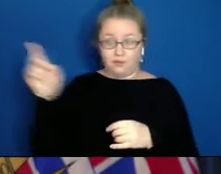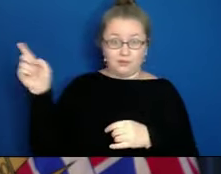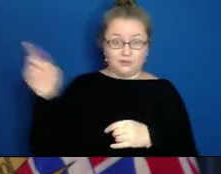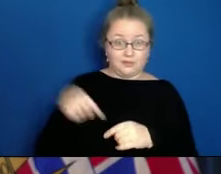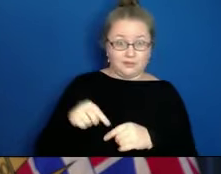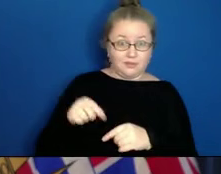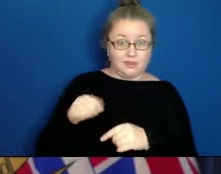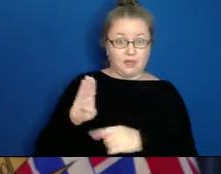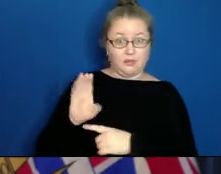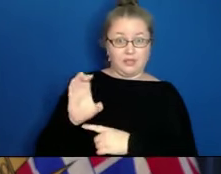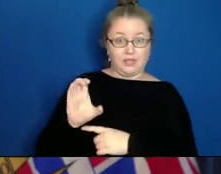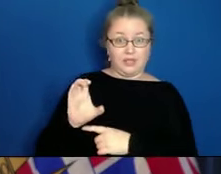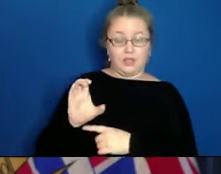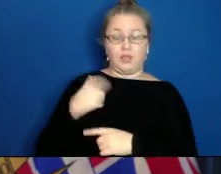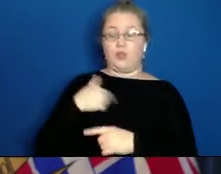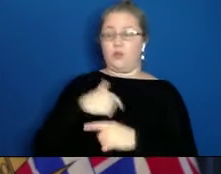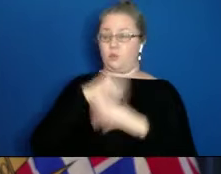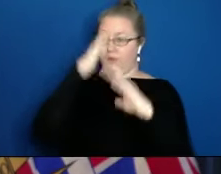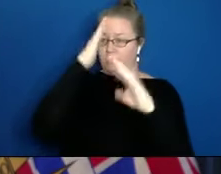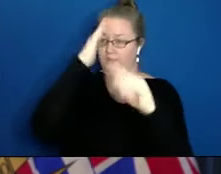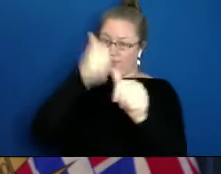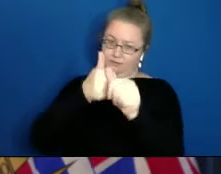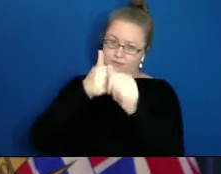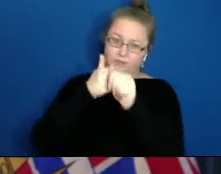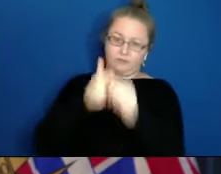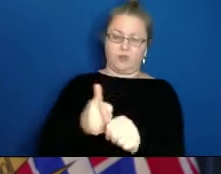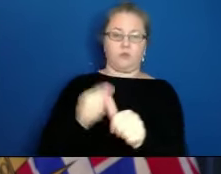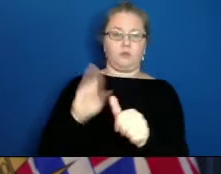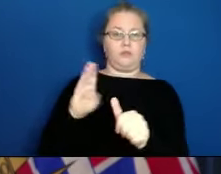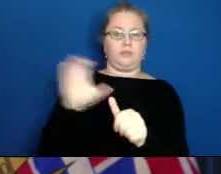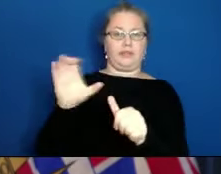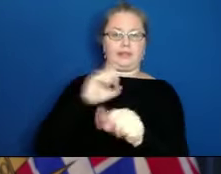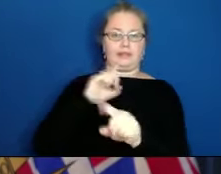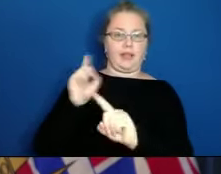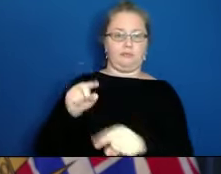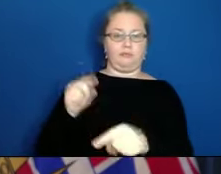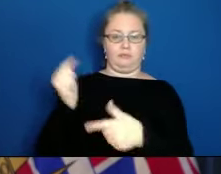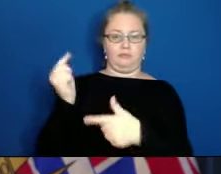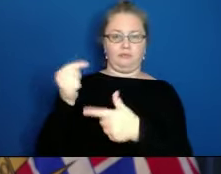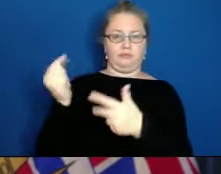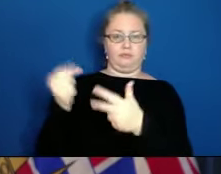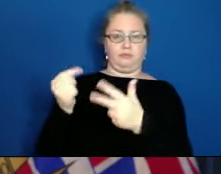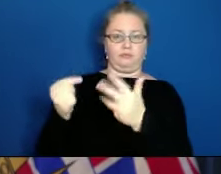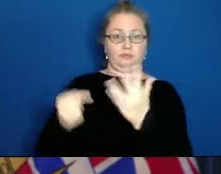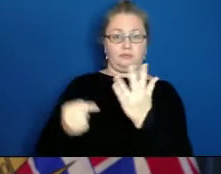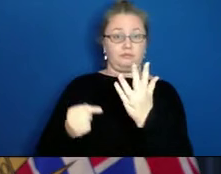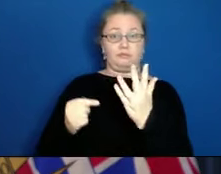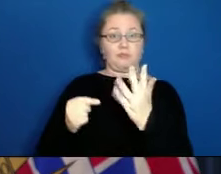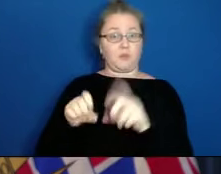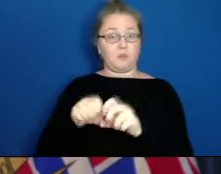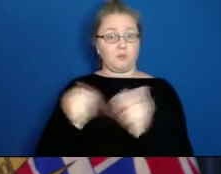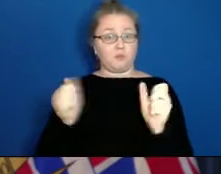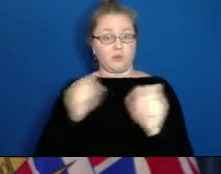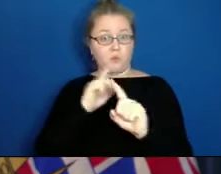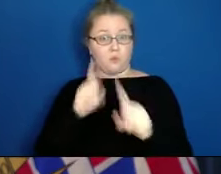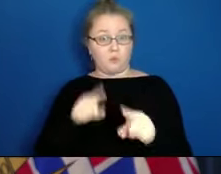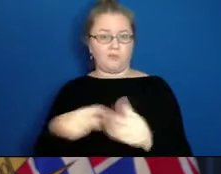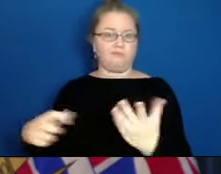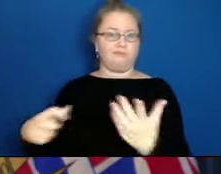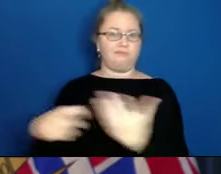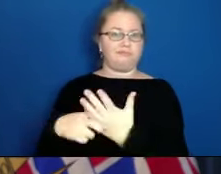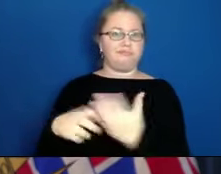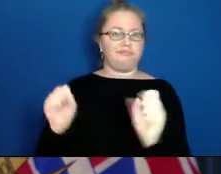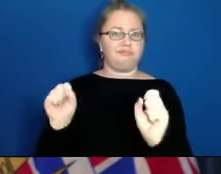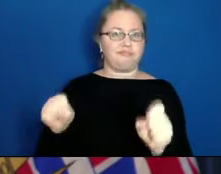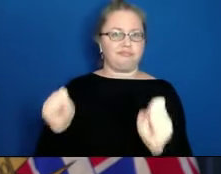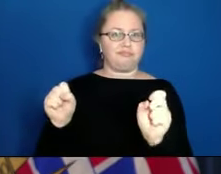expectation is that they will follow the orders that we have in place here, and these orders are enforceable. So that will be minimizing